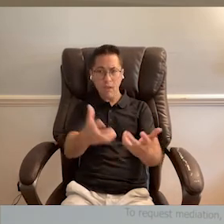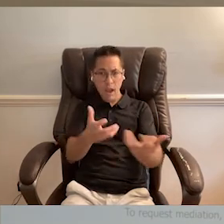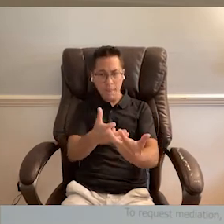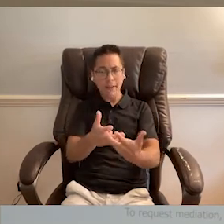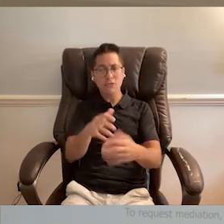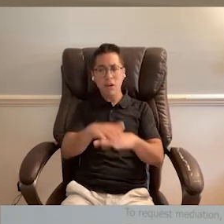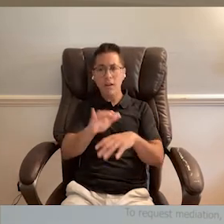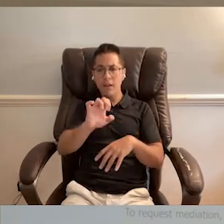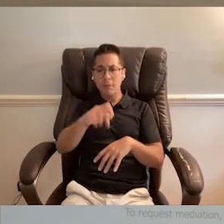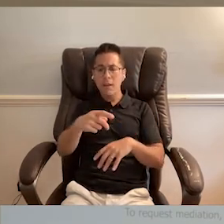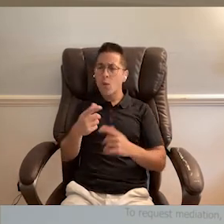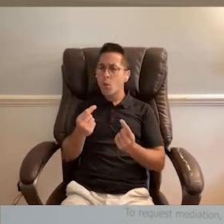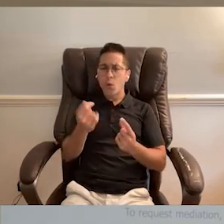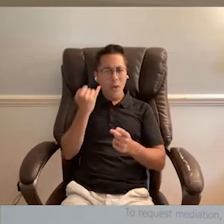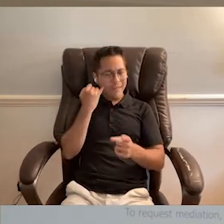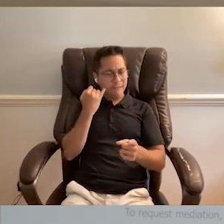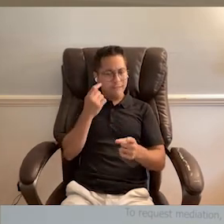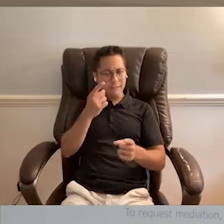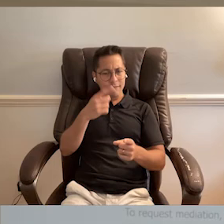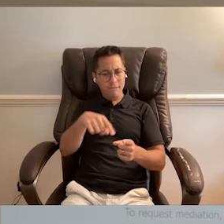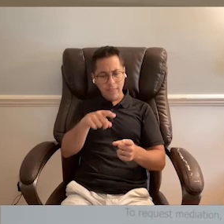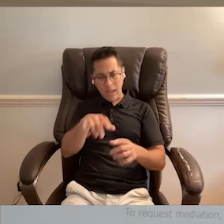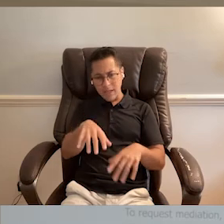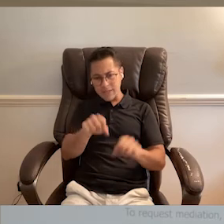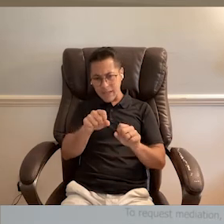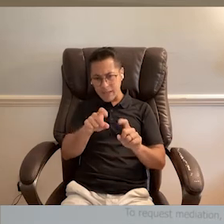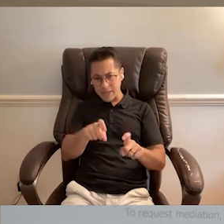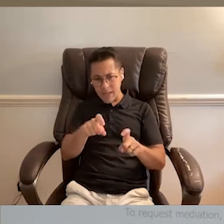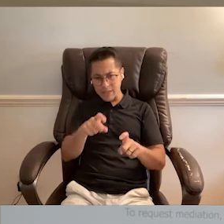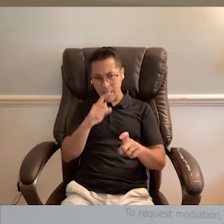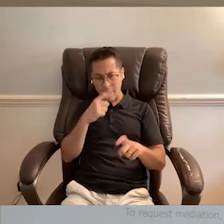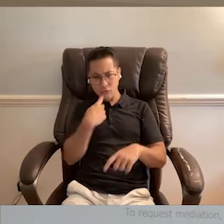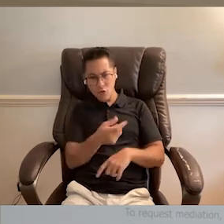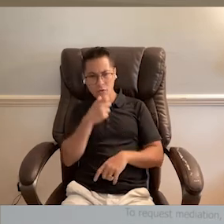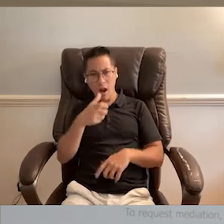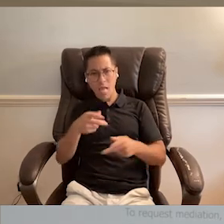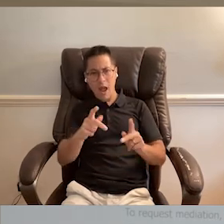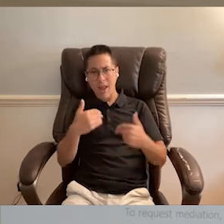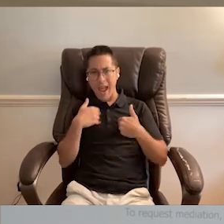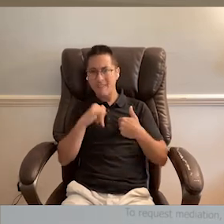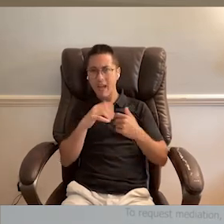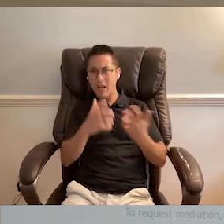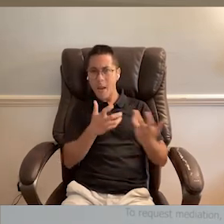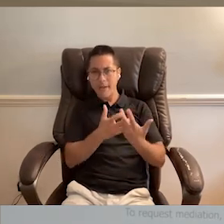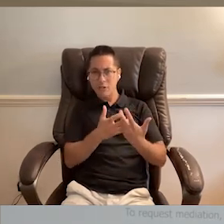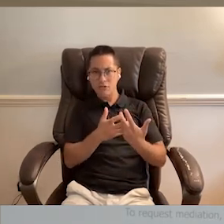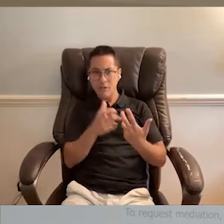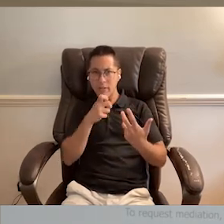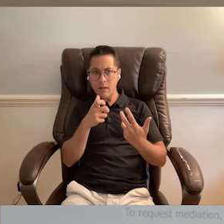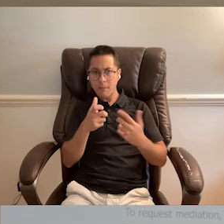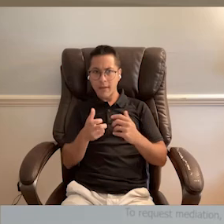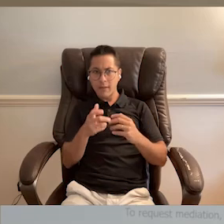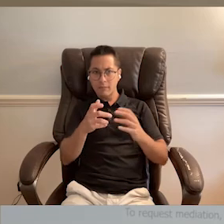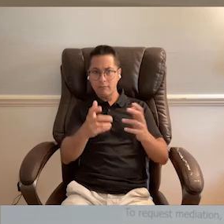if they do the state test and are actually told they're not allowed to have those accommodations and they're not even given it? So again,